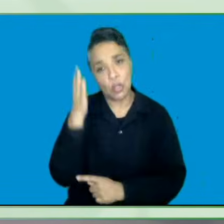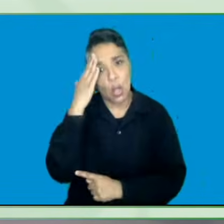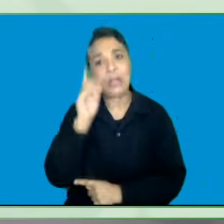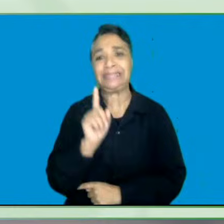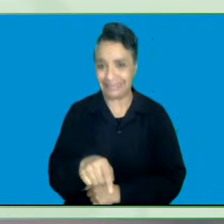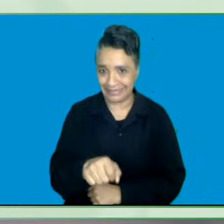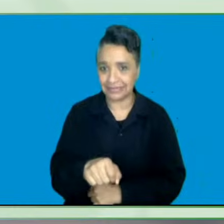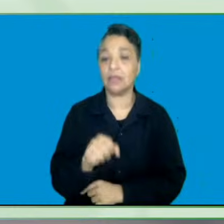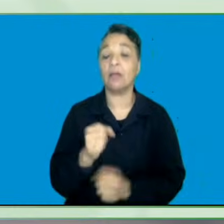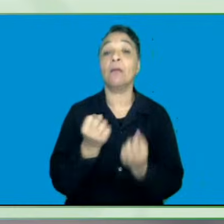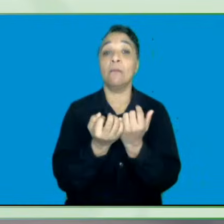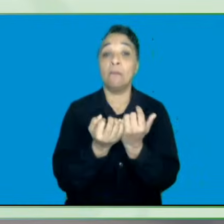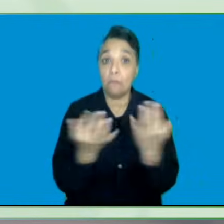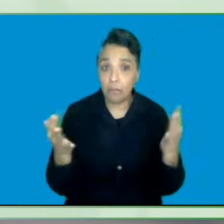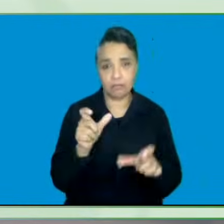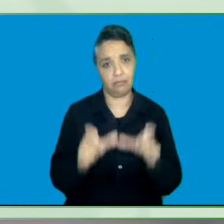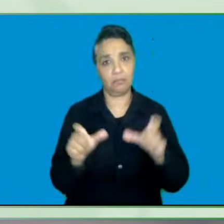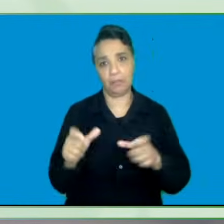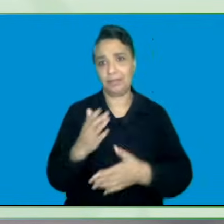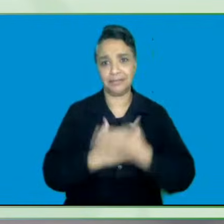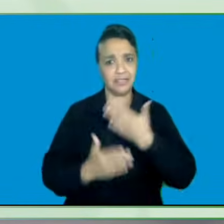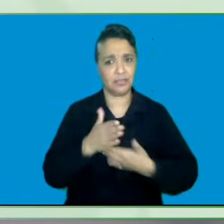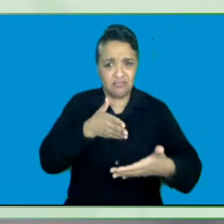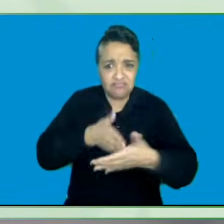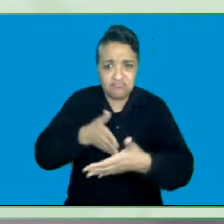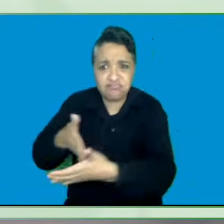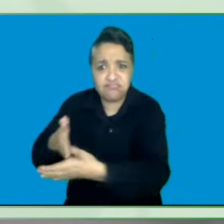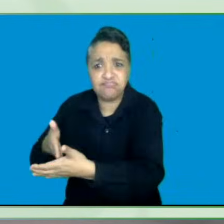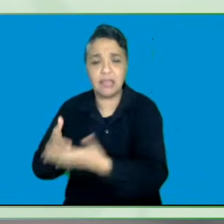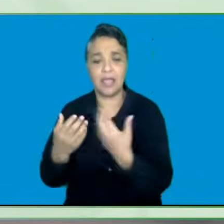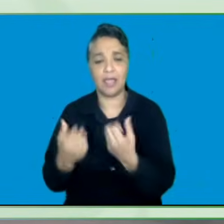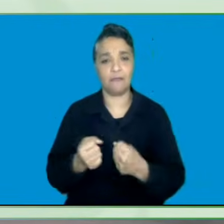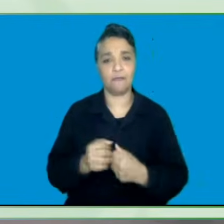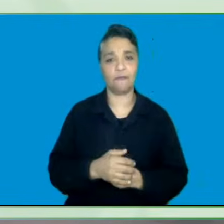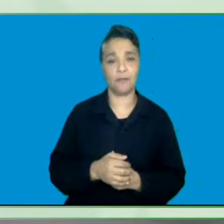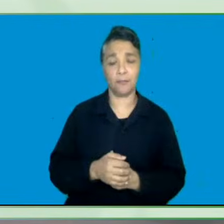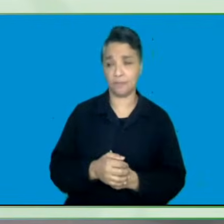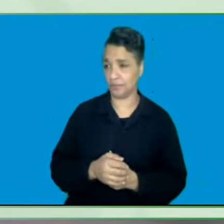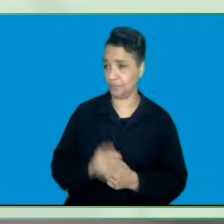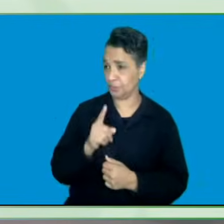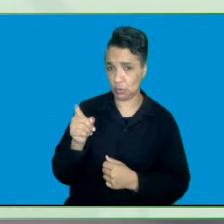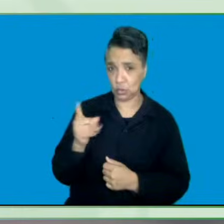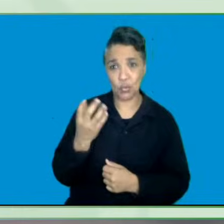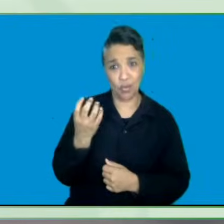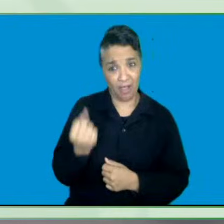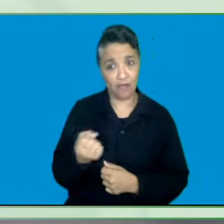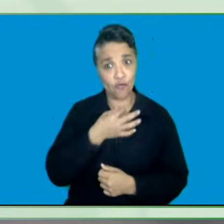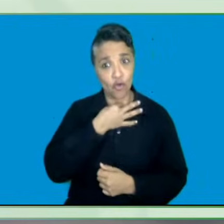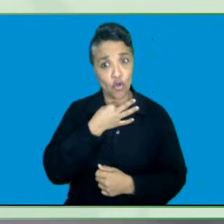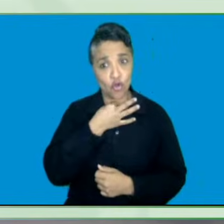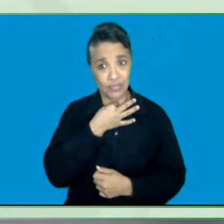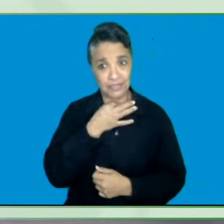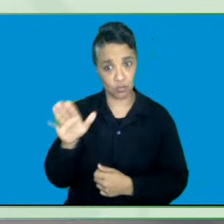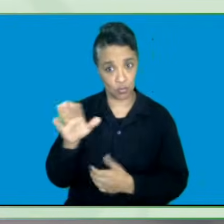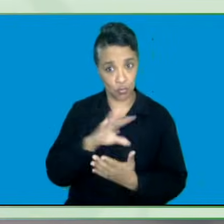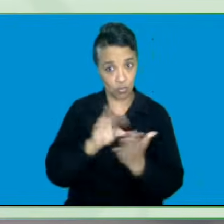with disabilities are facing. Do you have any such risks also mentioned in your